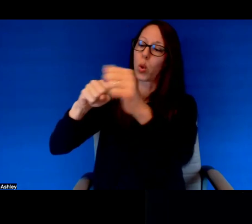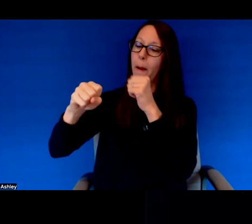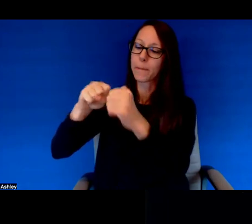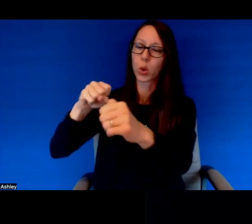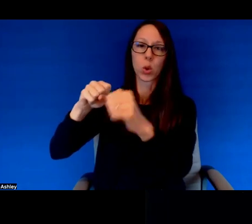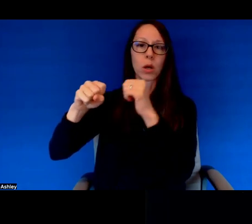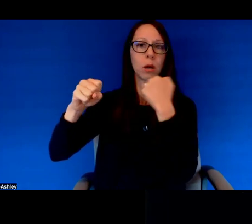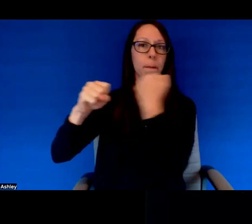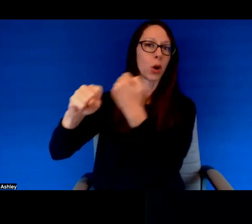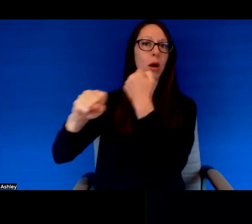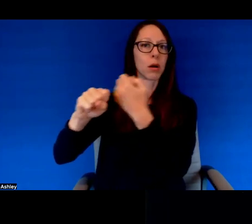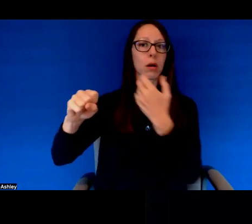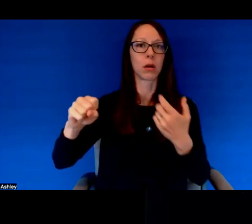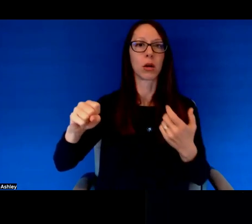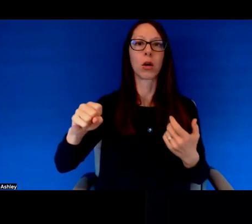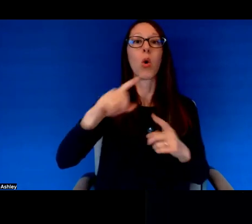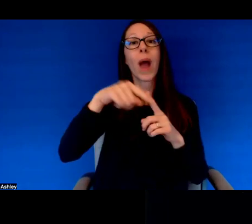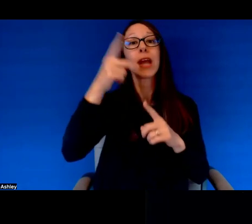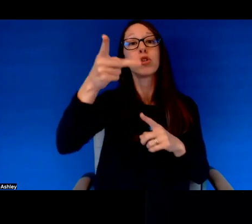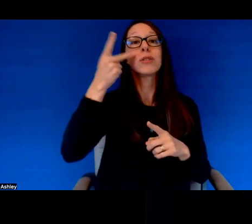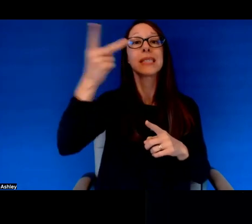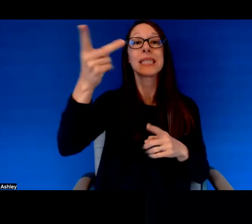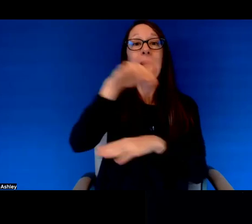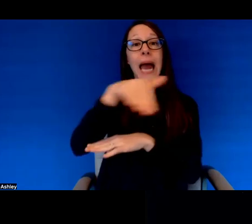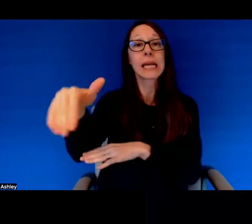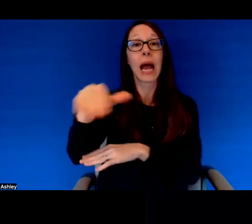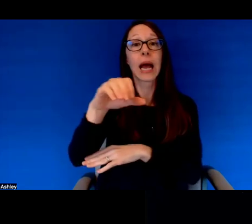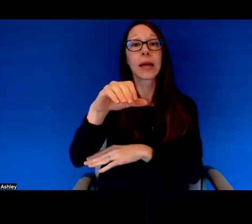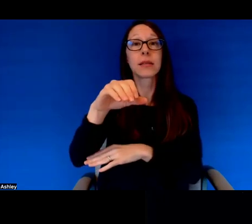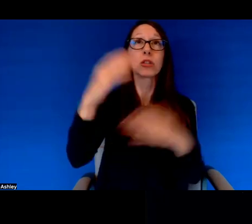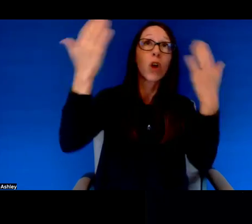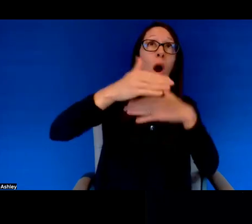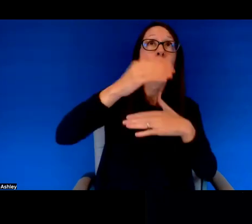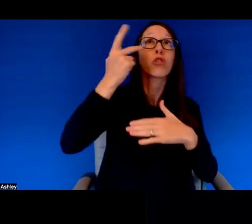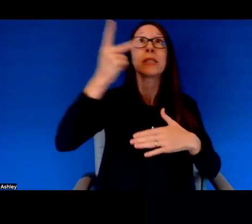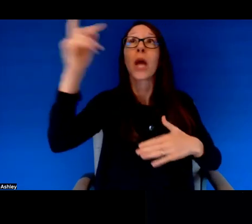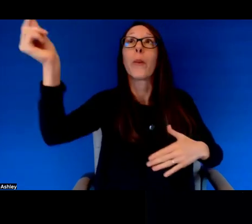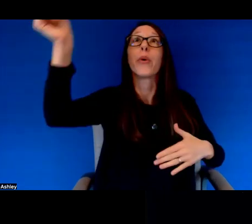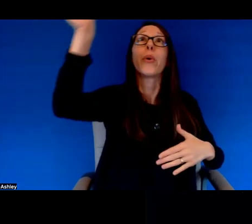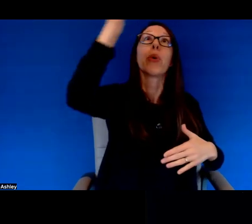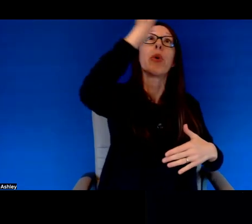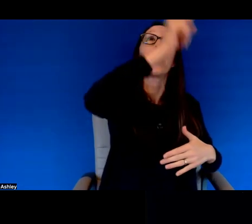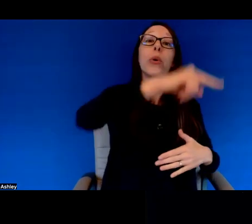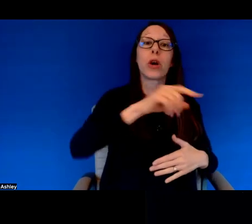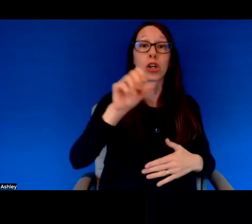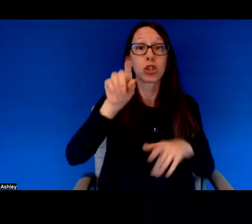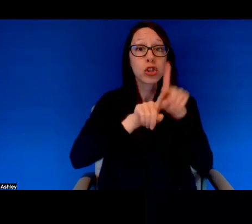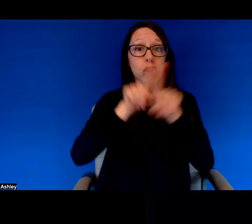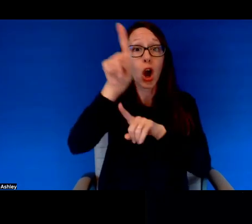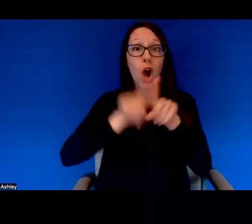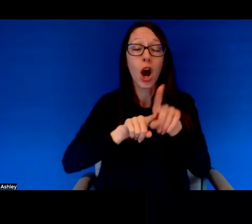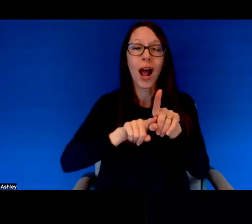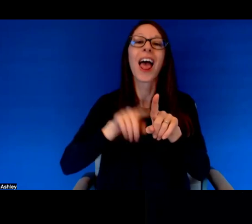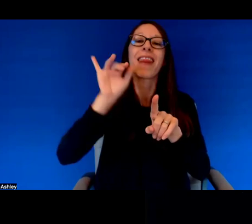things, a lot of the time that's micrometeorites breaking up because our atmosphere protected us. So we don't have to worry about impacts